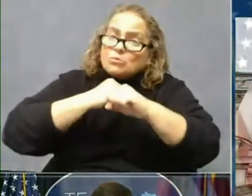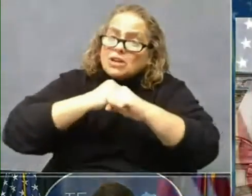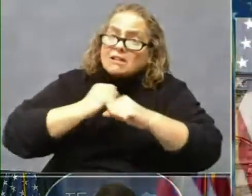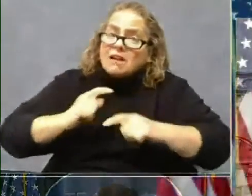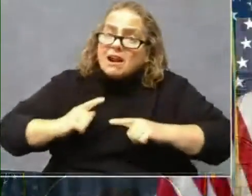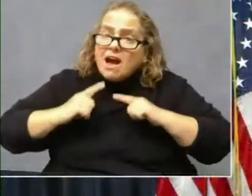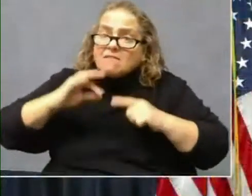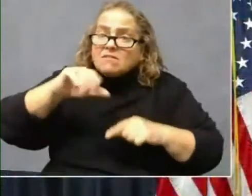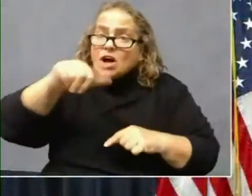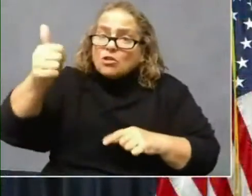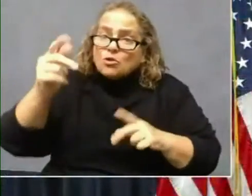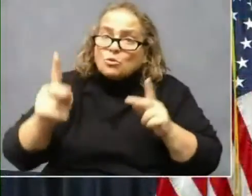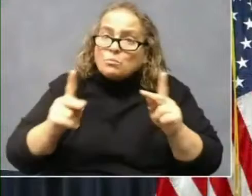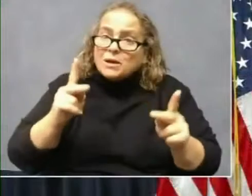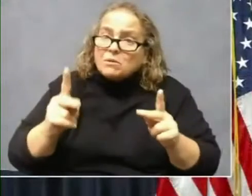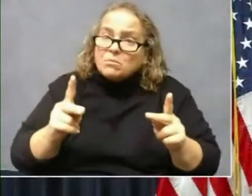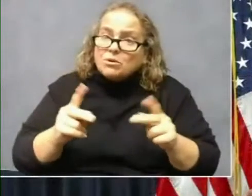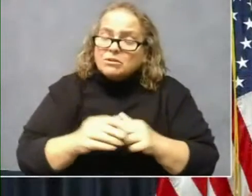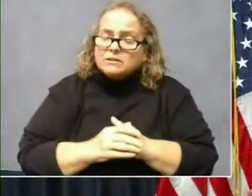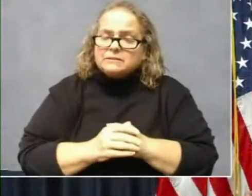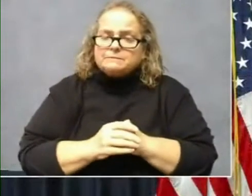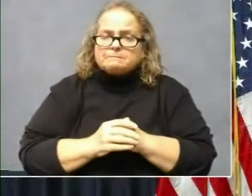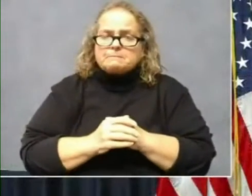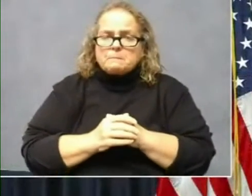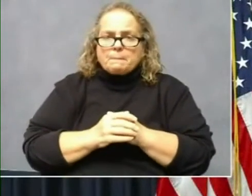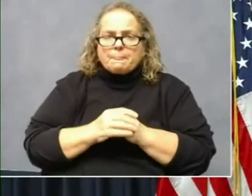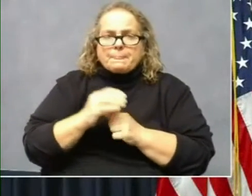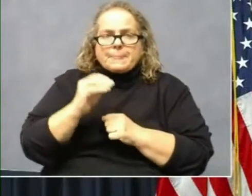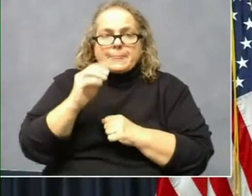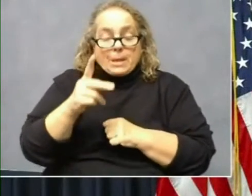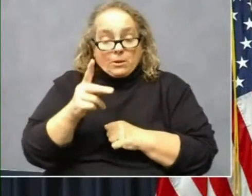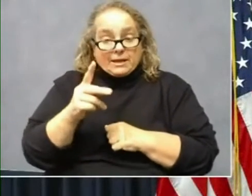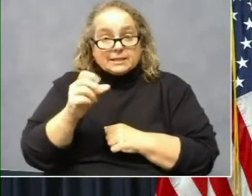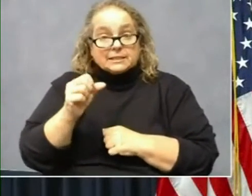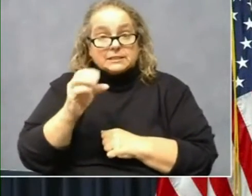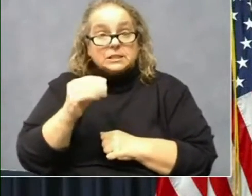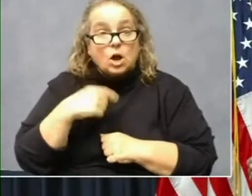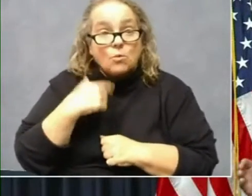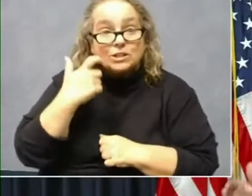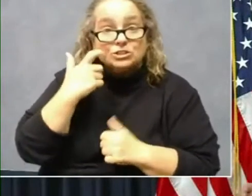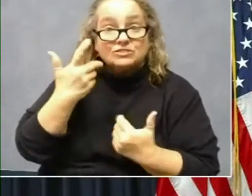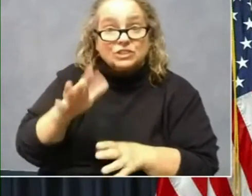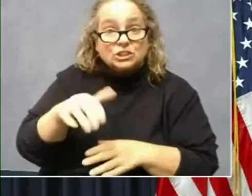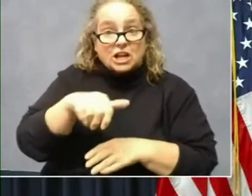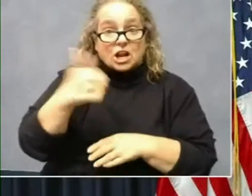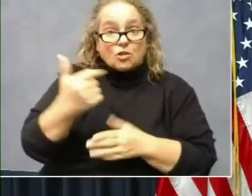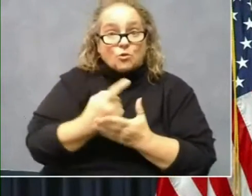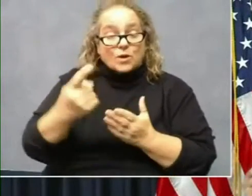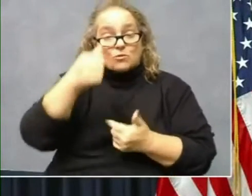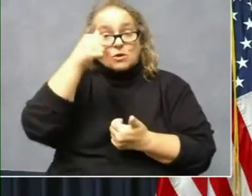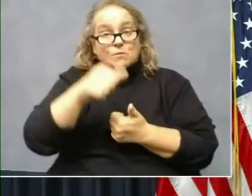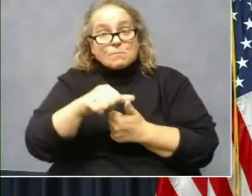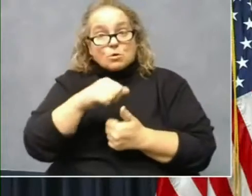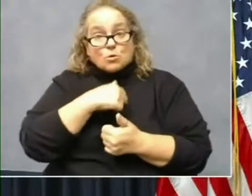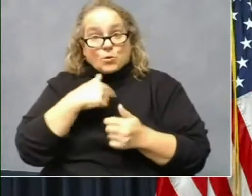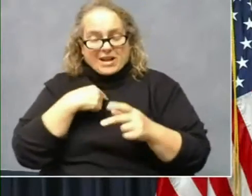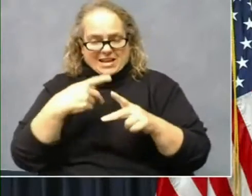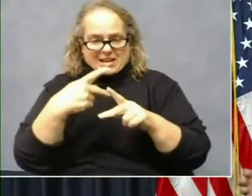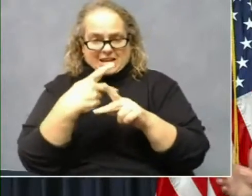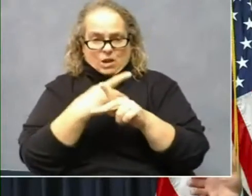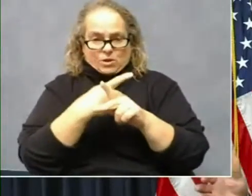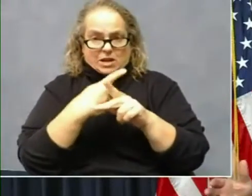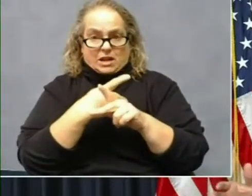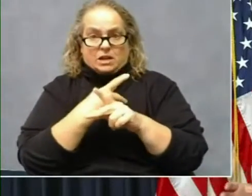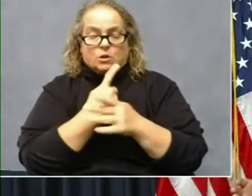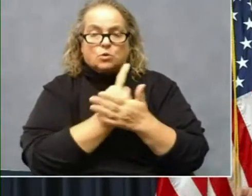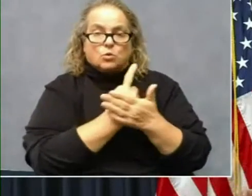All right, so we just finished another week. Remember, we calculate weeks and compare weeks. Our weeks start